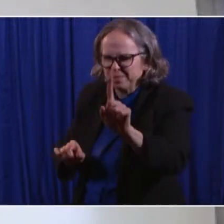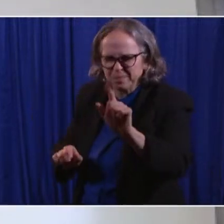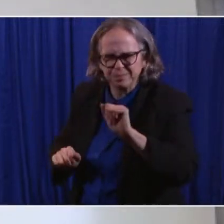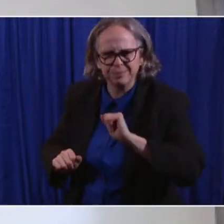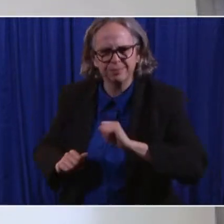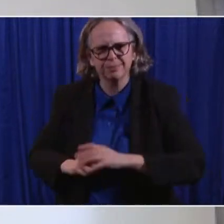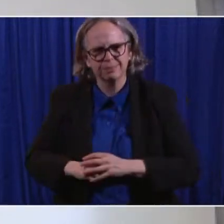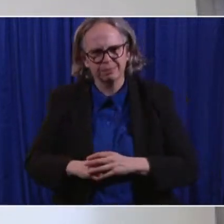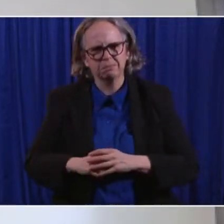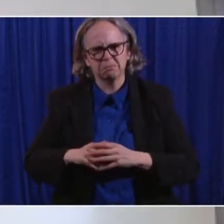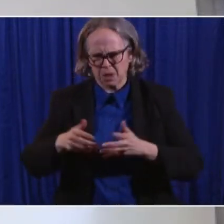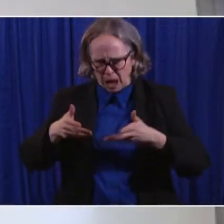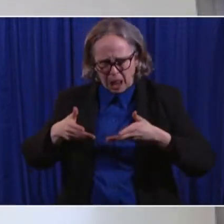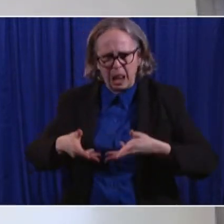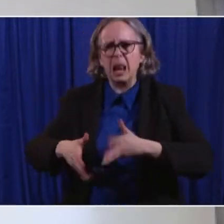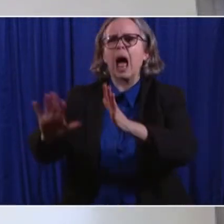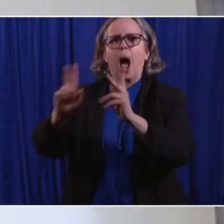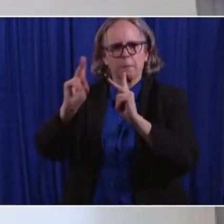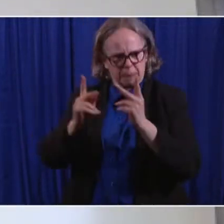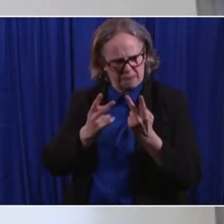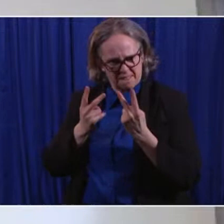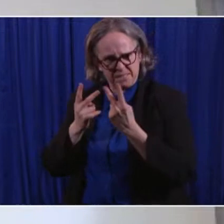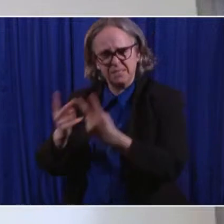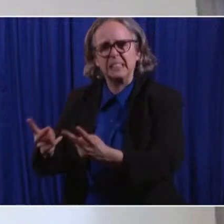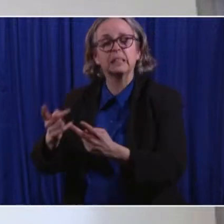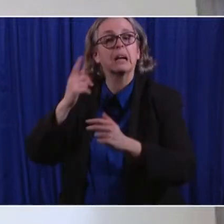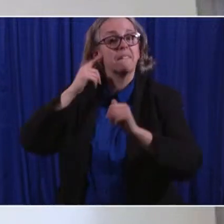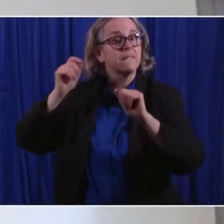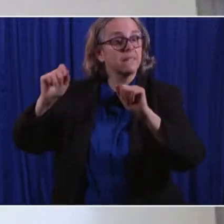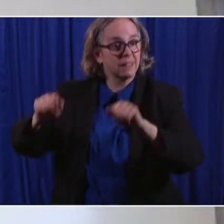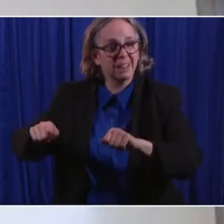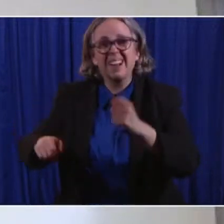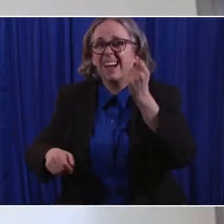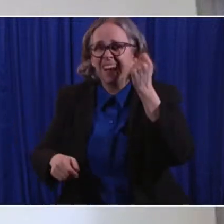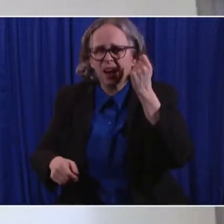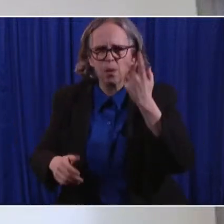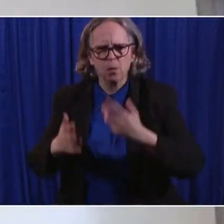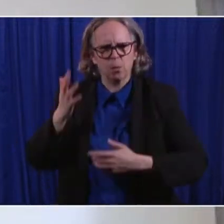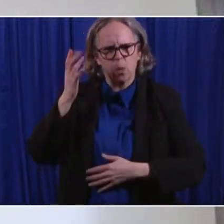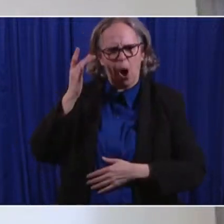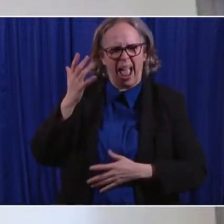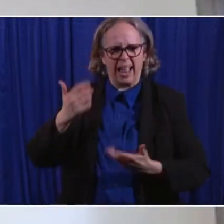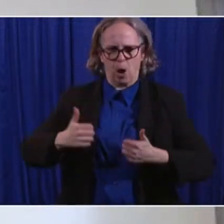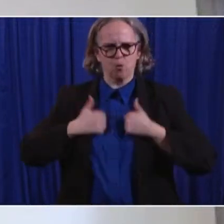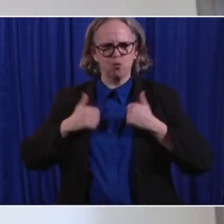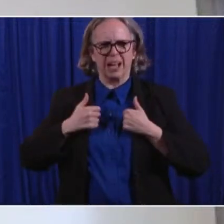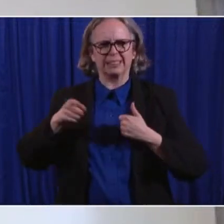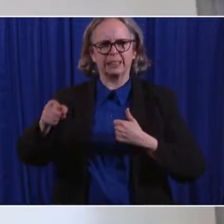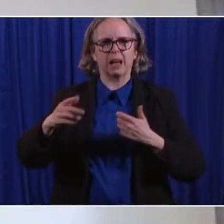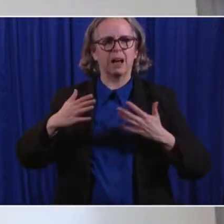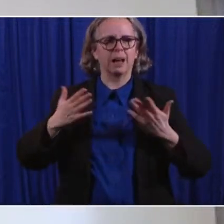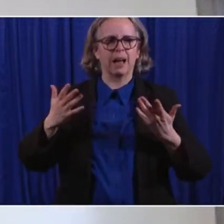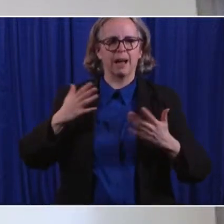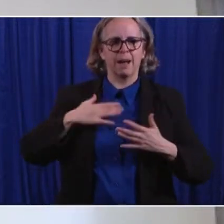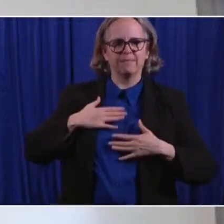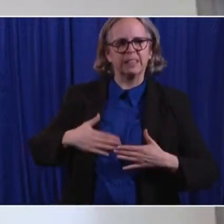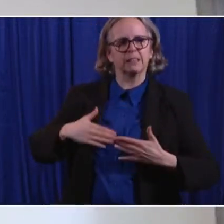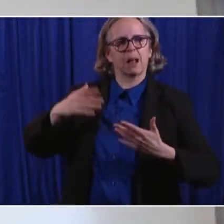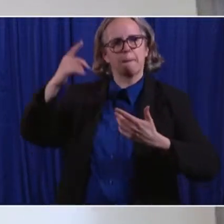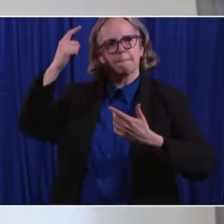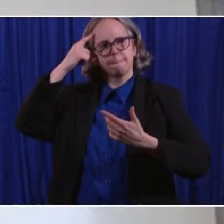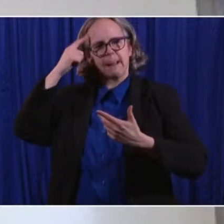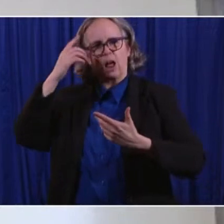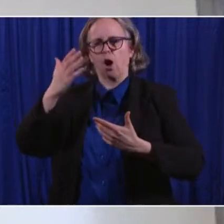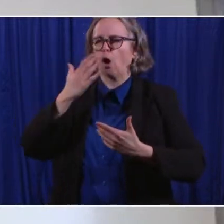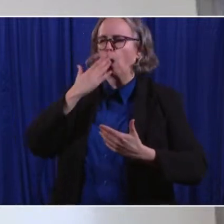possible to ensure good resident physical and mental well-being. They can do this by following the safety standards